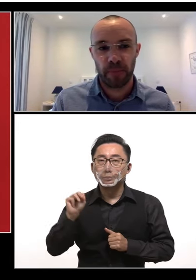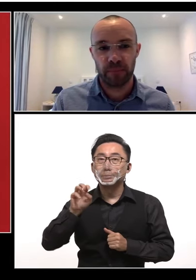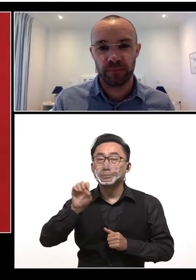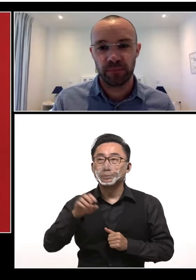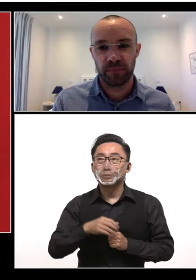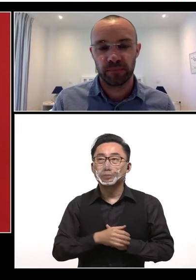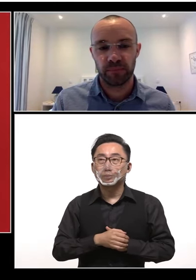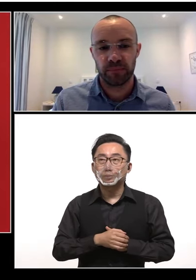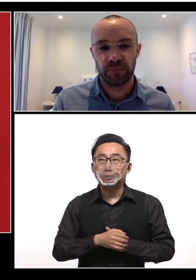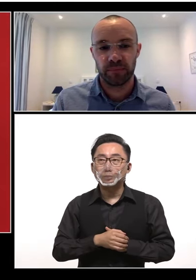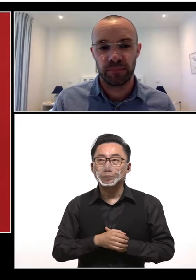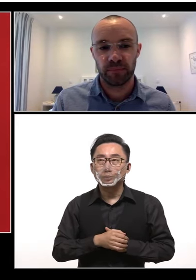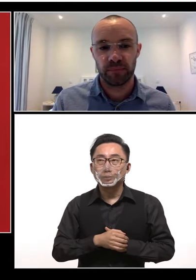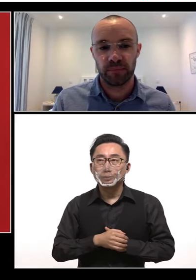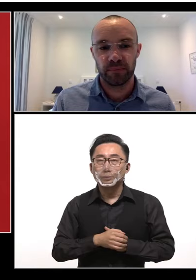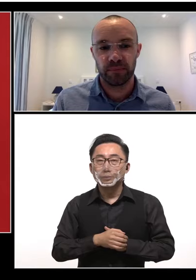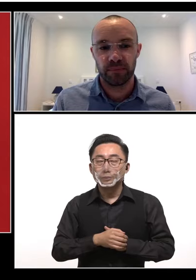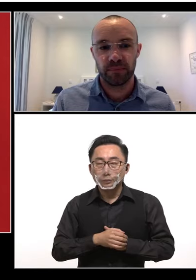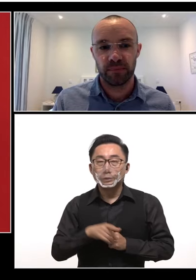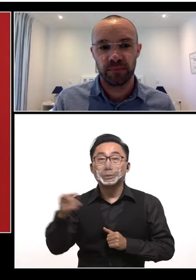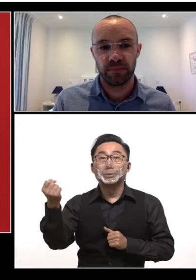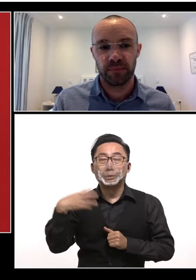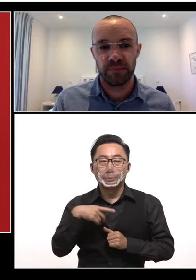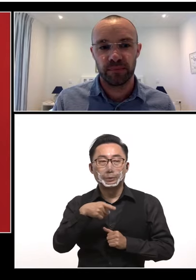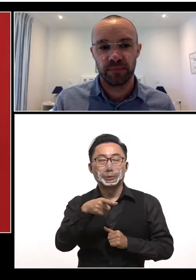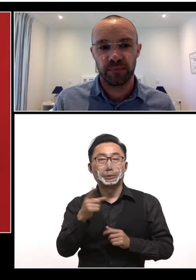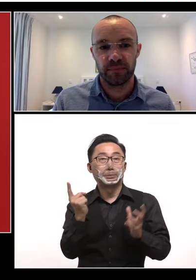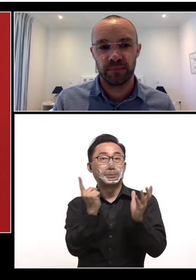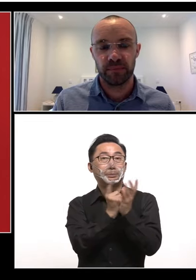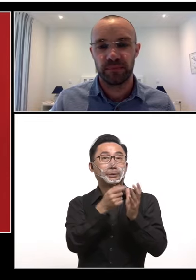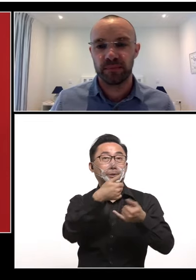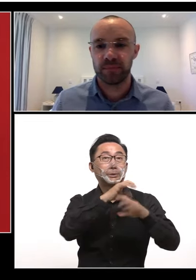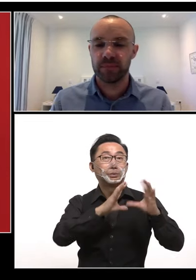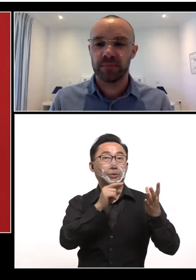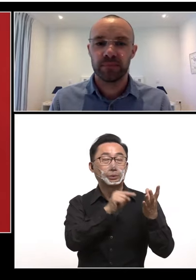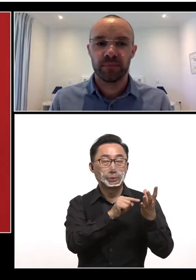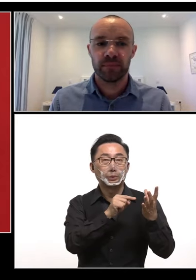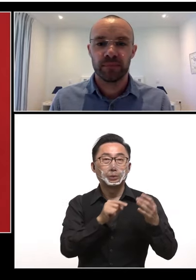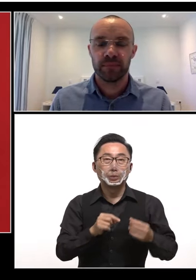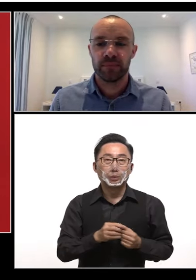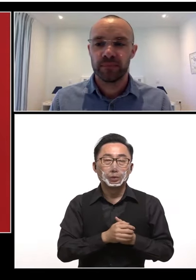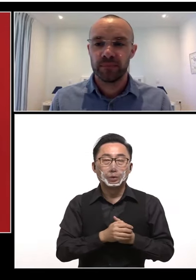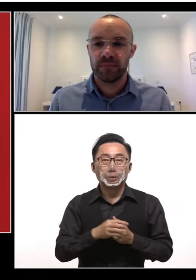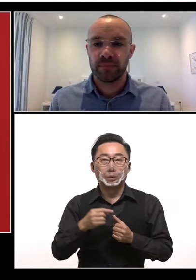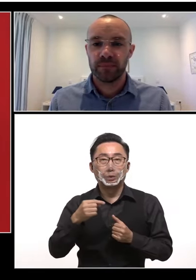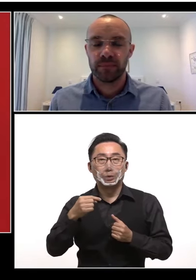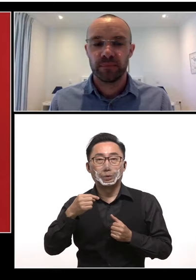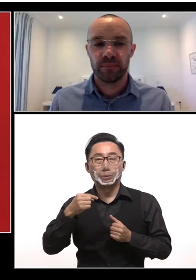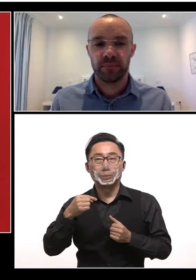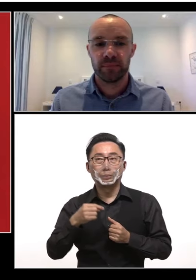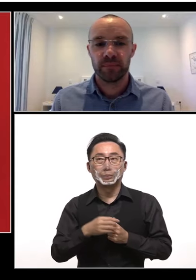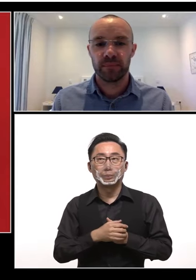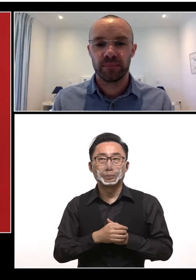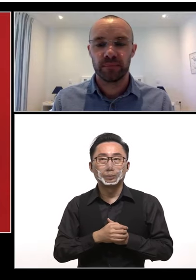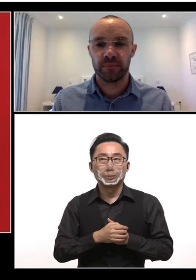Yes, absolutely. I think Theatre Ad Infinitum focus on physical and very visual storytelling, and that really, really relates to sign